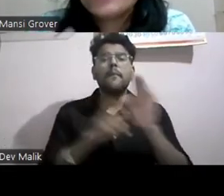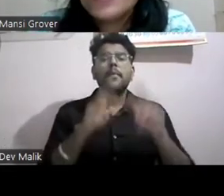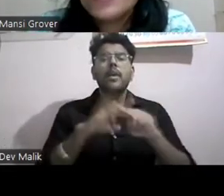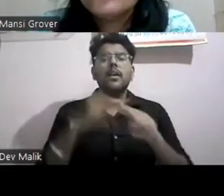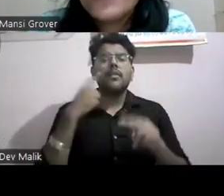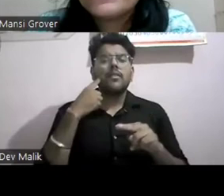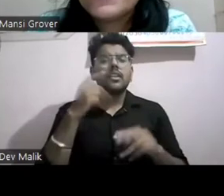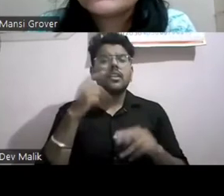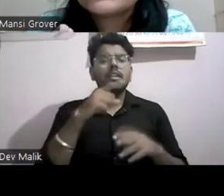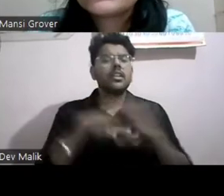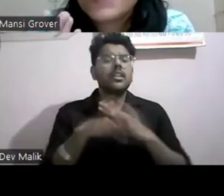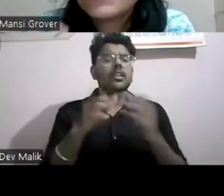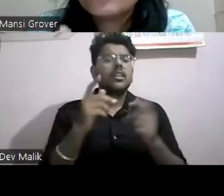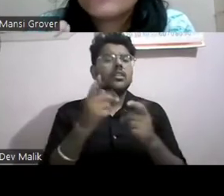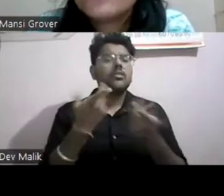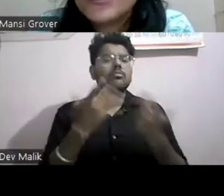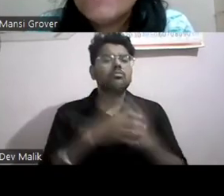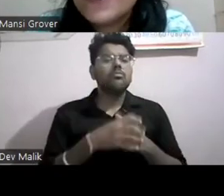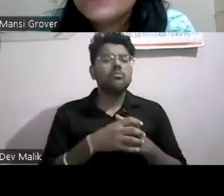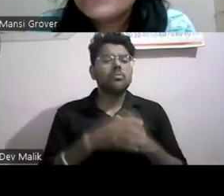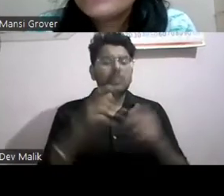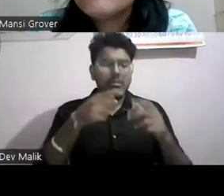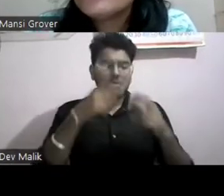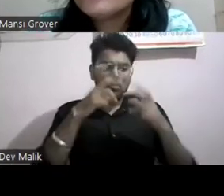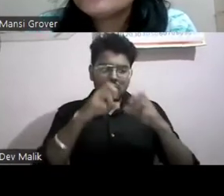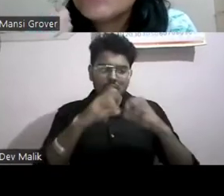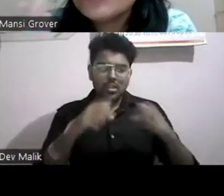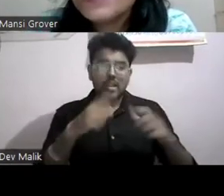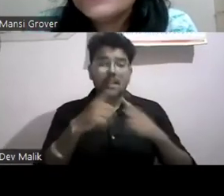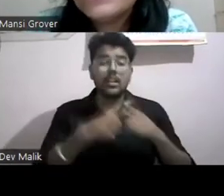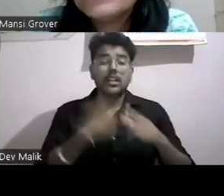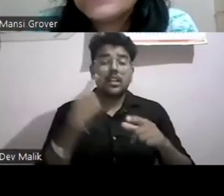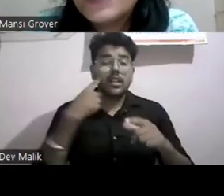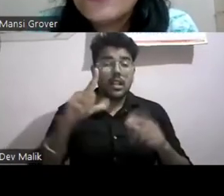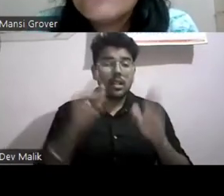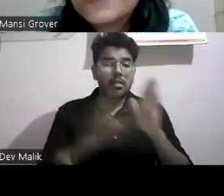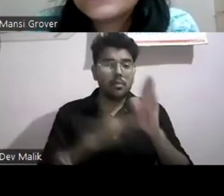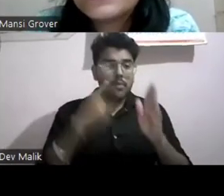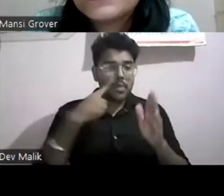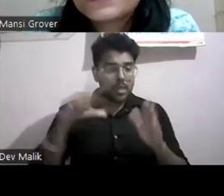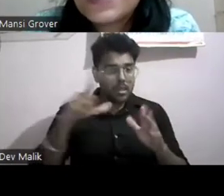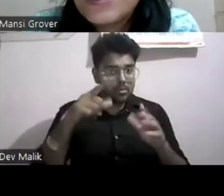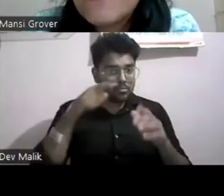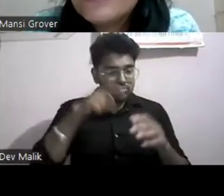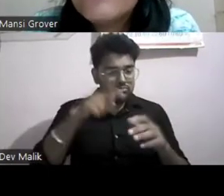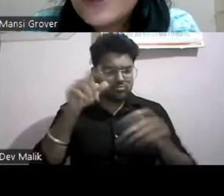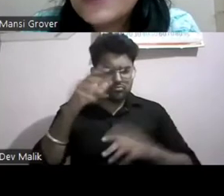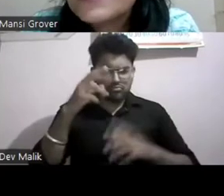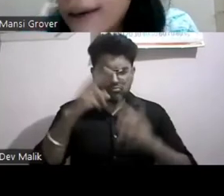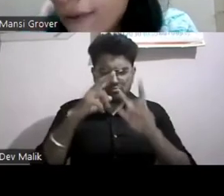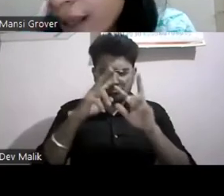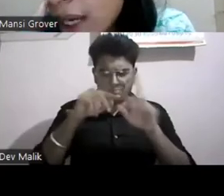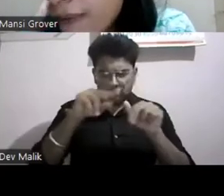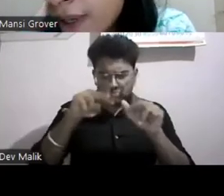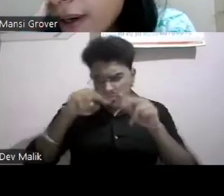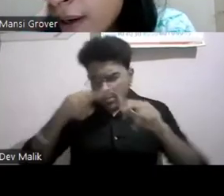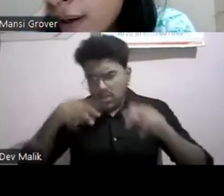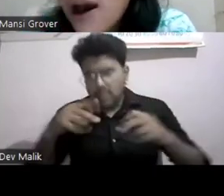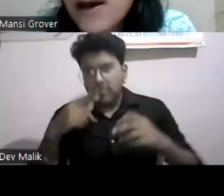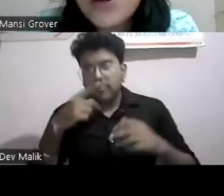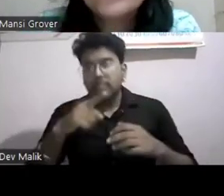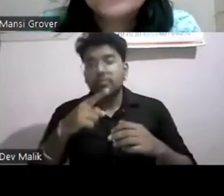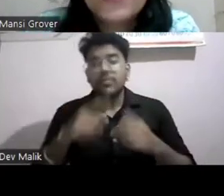you would try to analyze this character of Jinbil, where, you know, she would need that kind of assistance. But where is that female